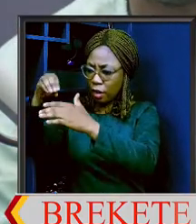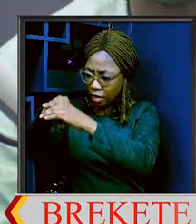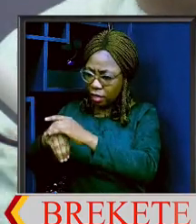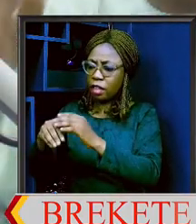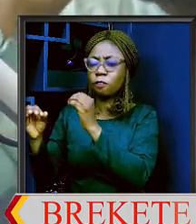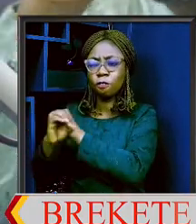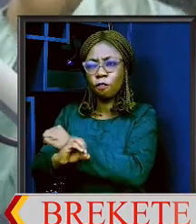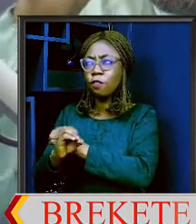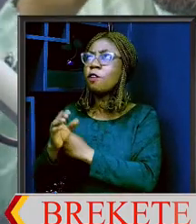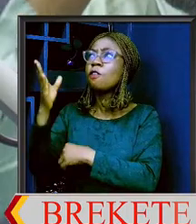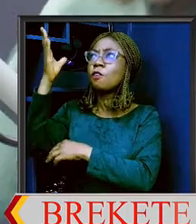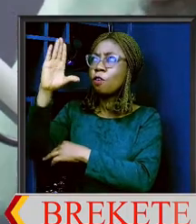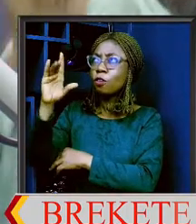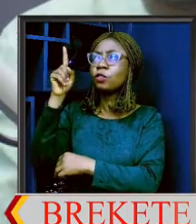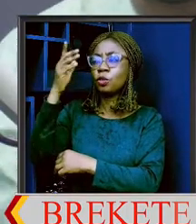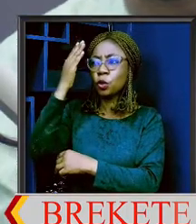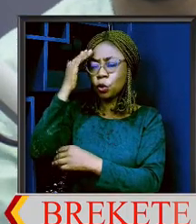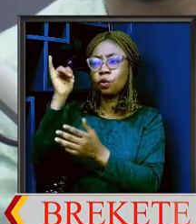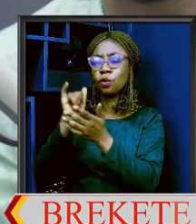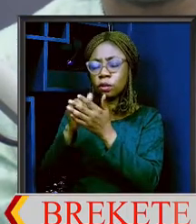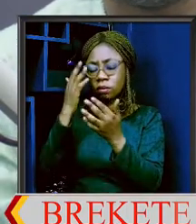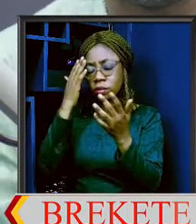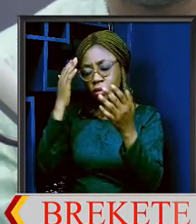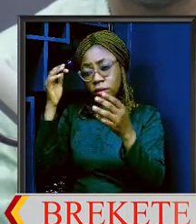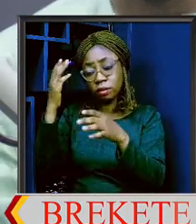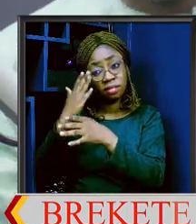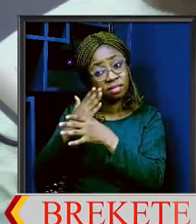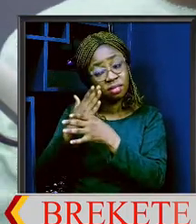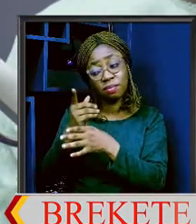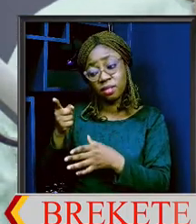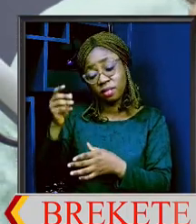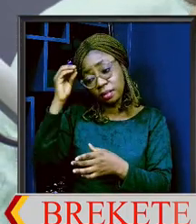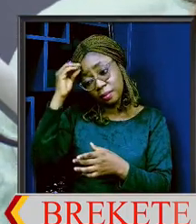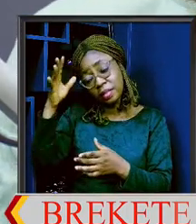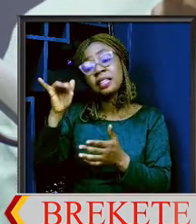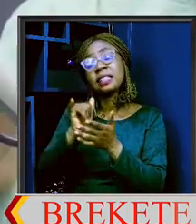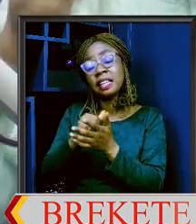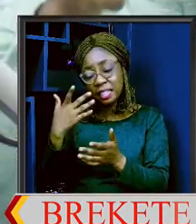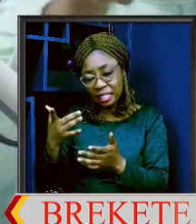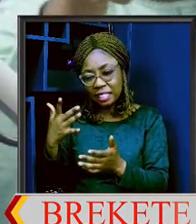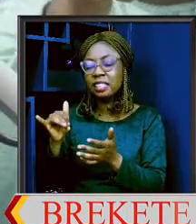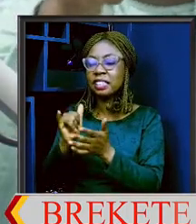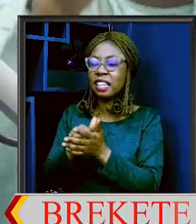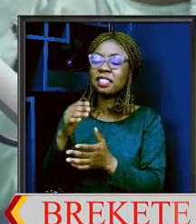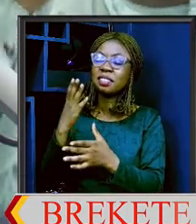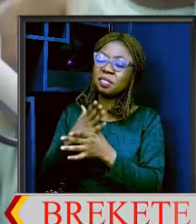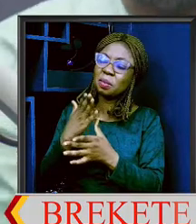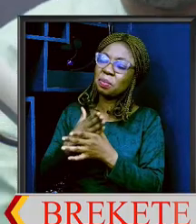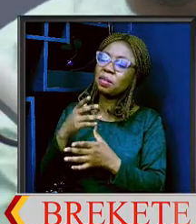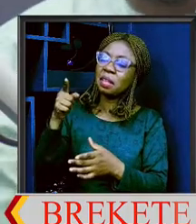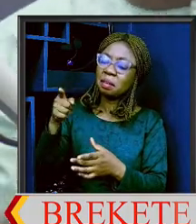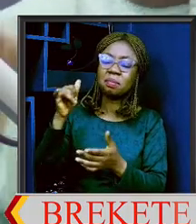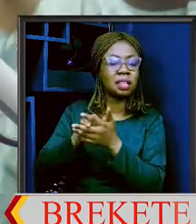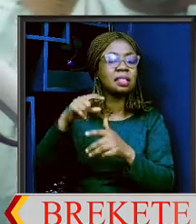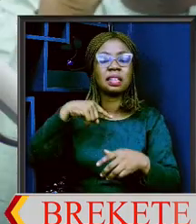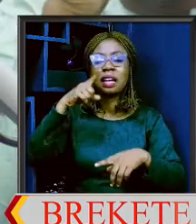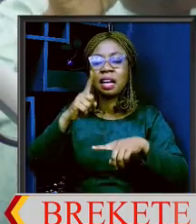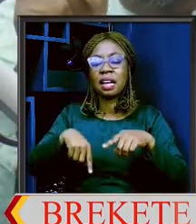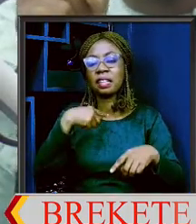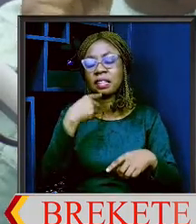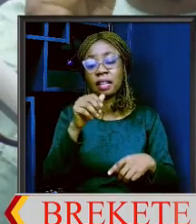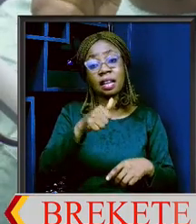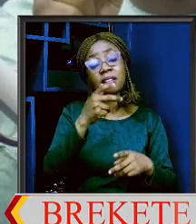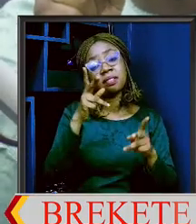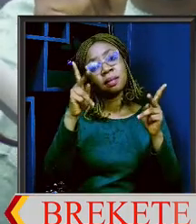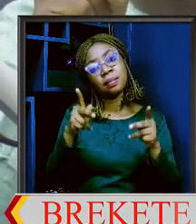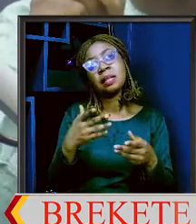God you know what they worry him that thing they worry and you know tell another fellow human being and even